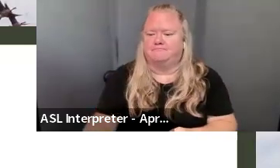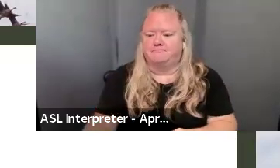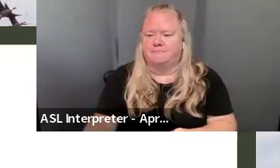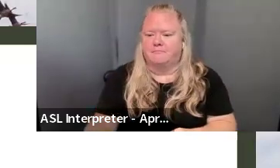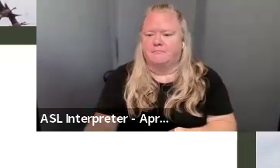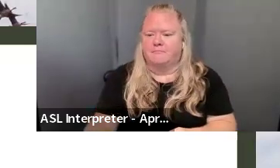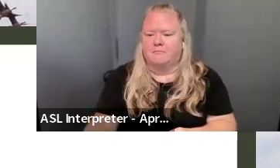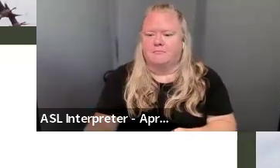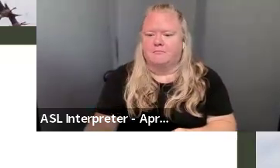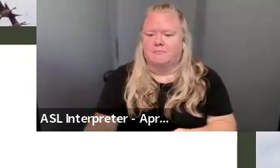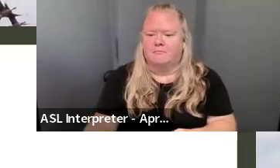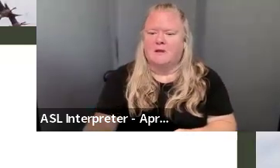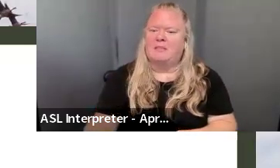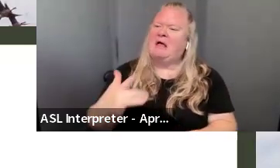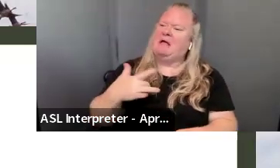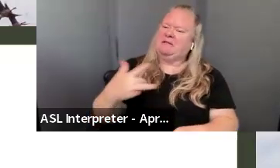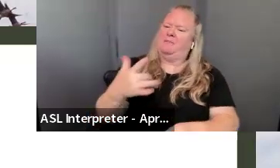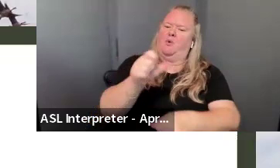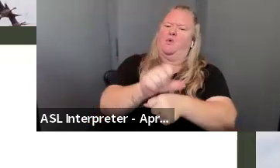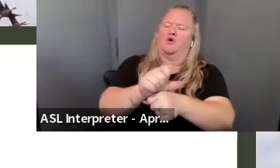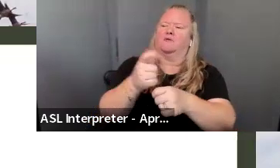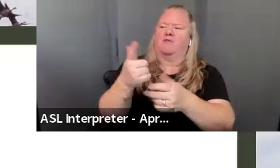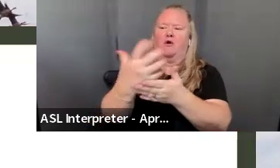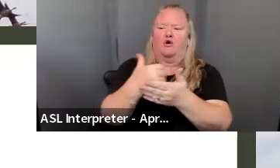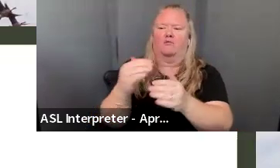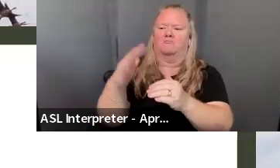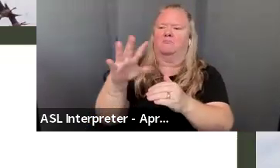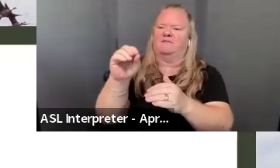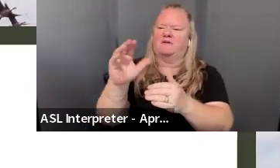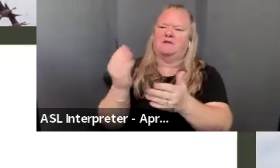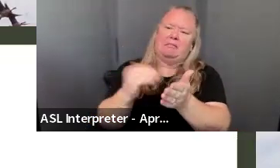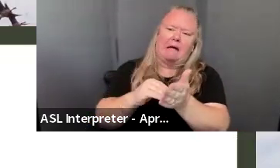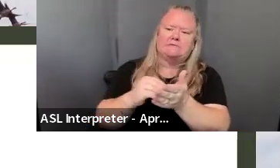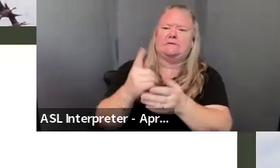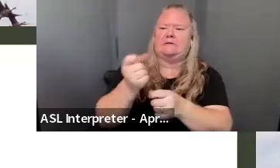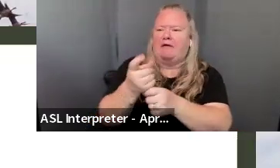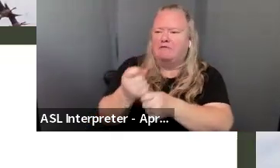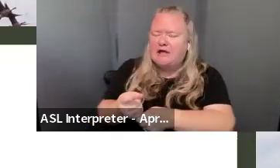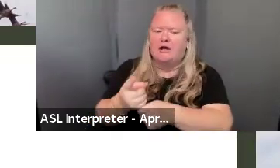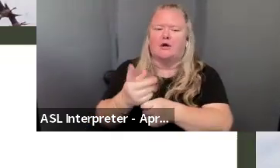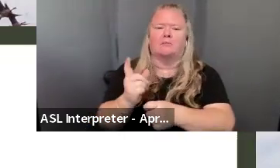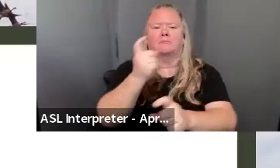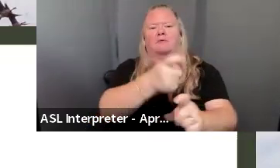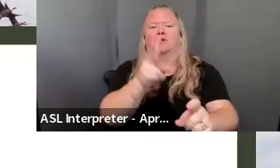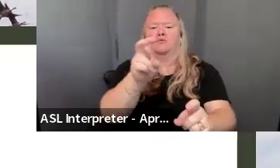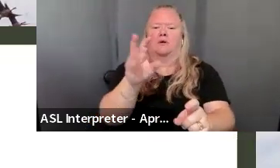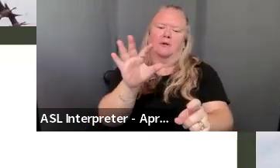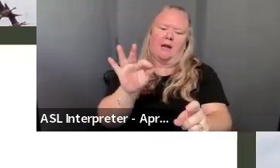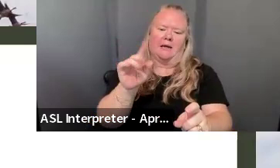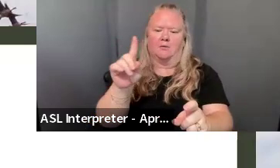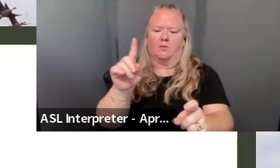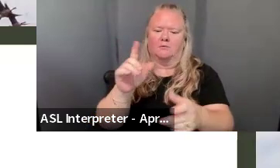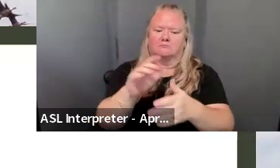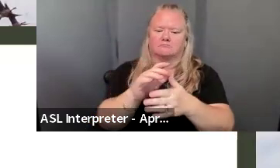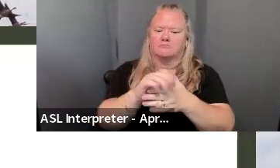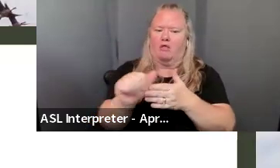typical worker. So someone who makes just over $50,000 a year contributes $291 each